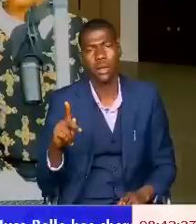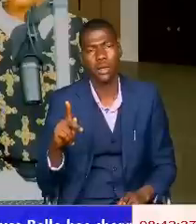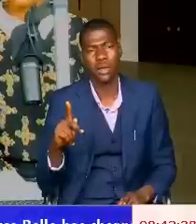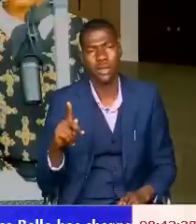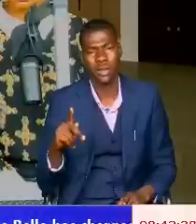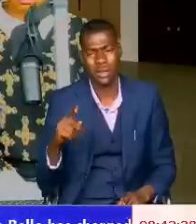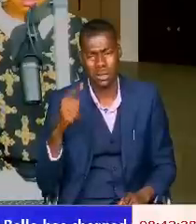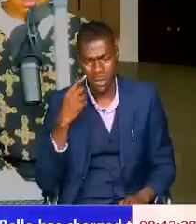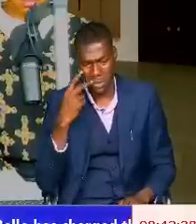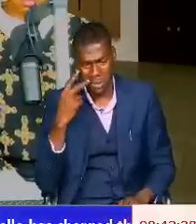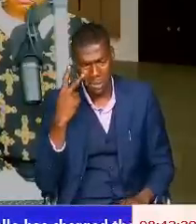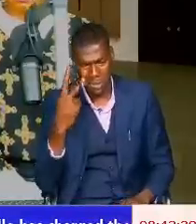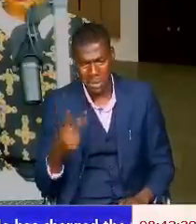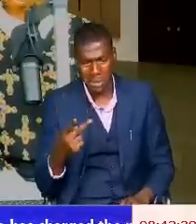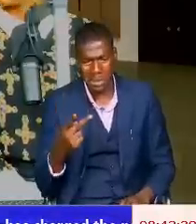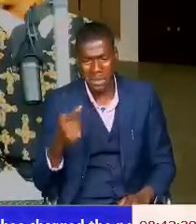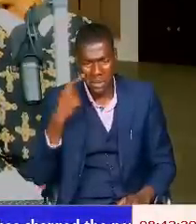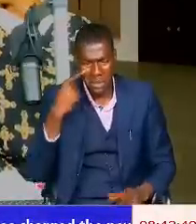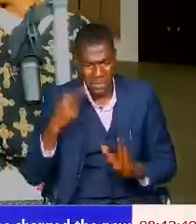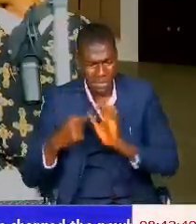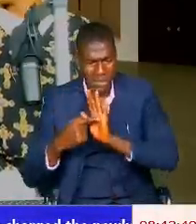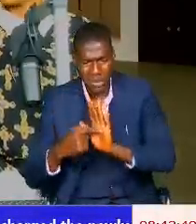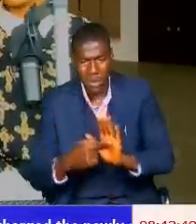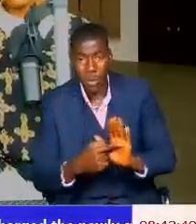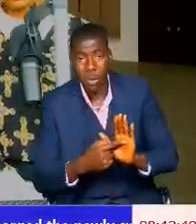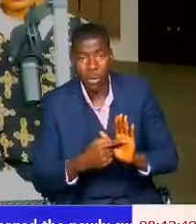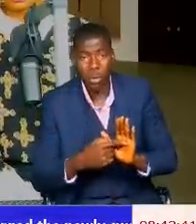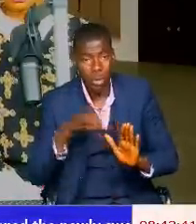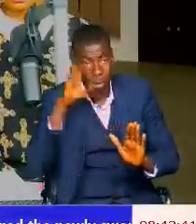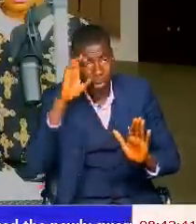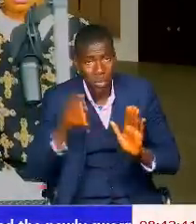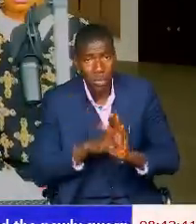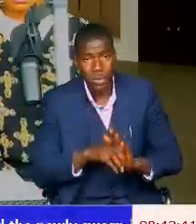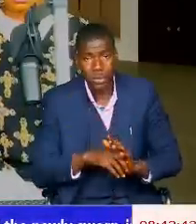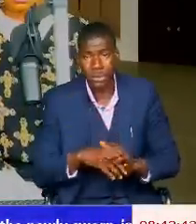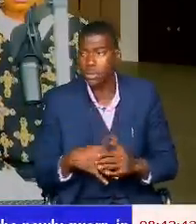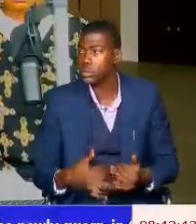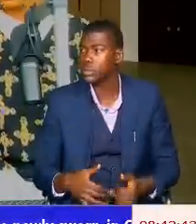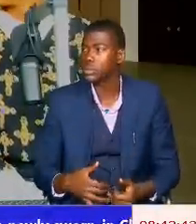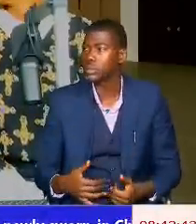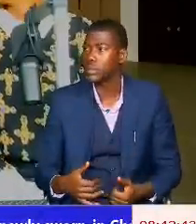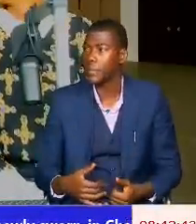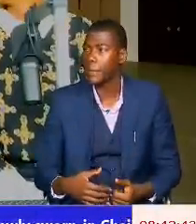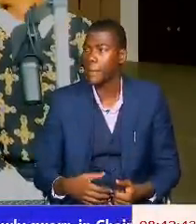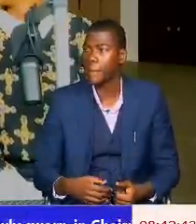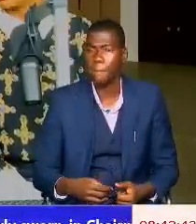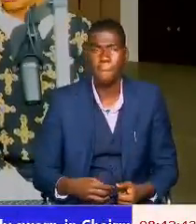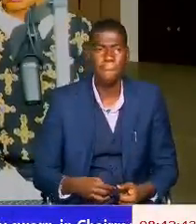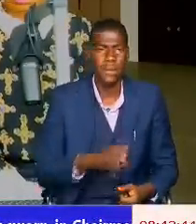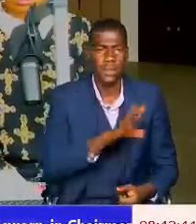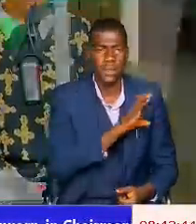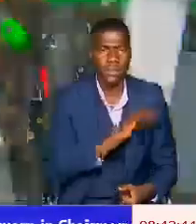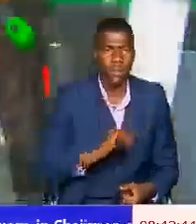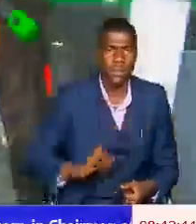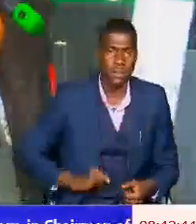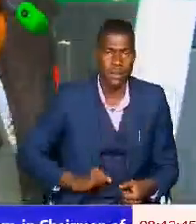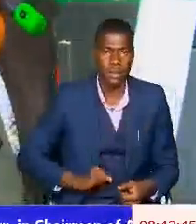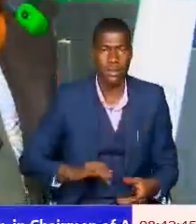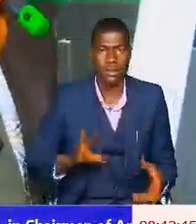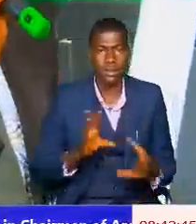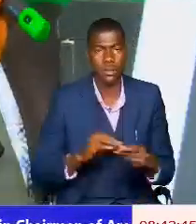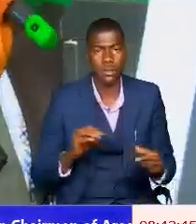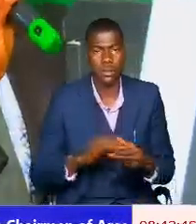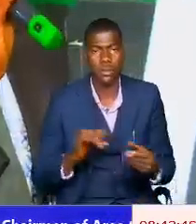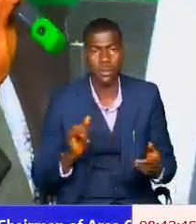charcoal. The same everywhere. And at the same picture, then they show every time. Even like